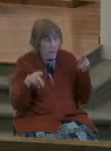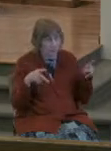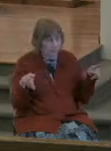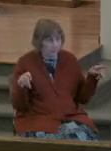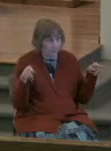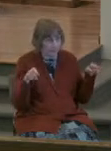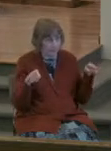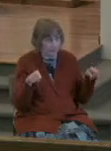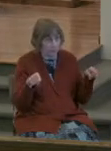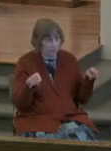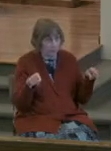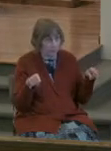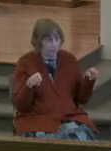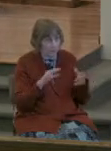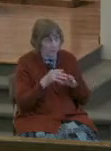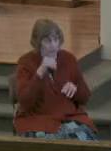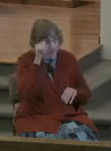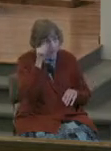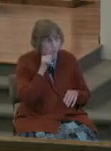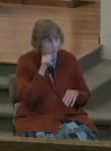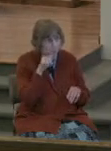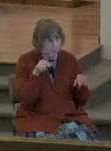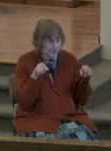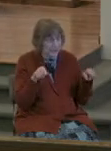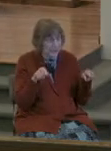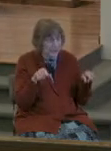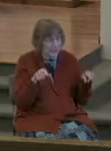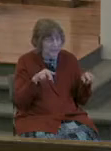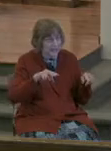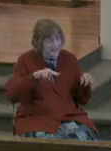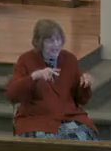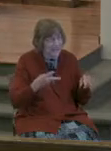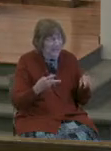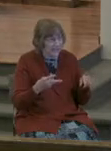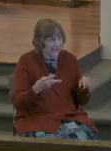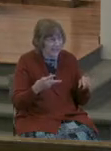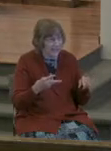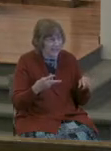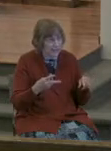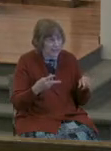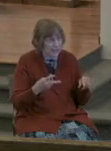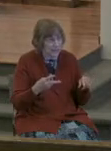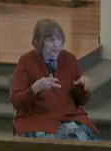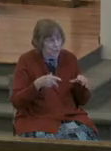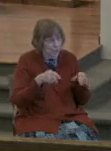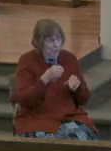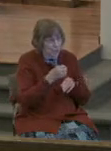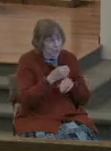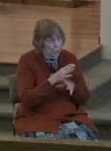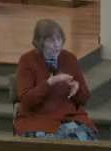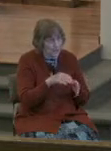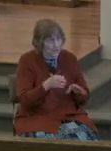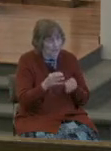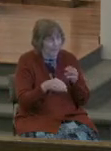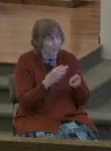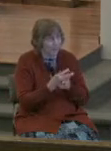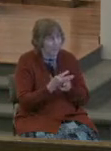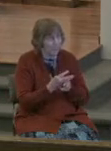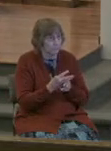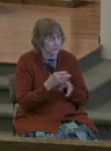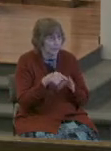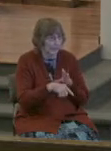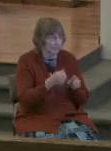into adulthood, second leading overall cause of death in the world, taking their own